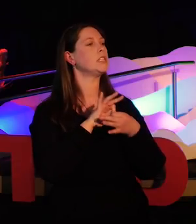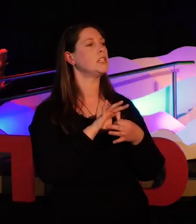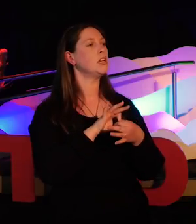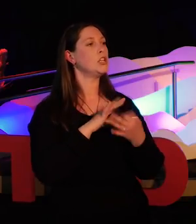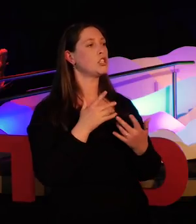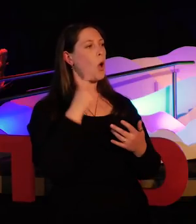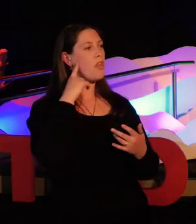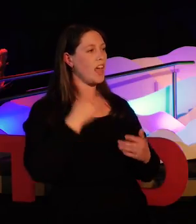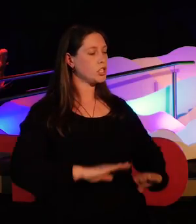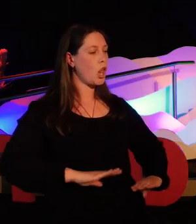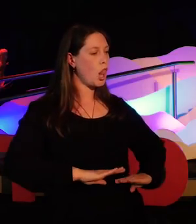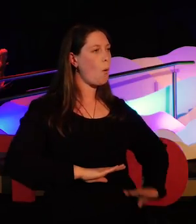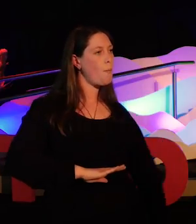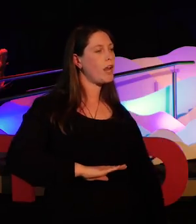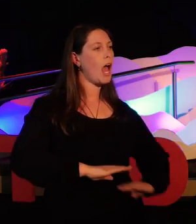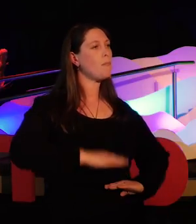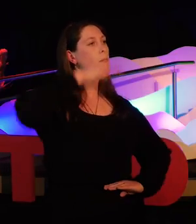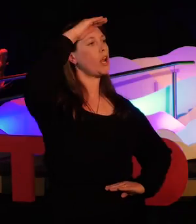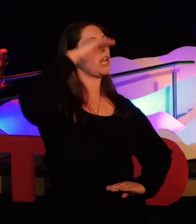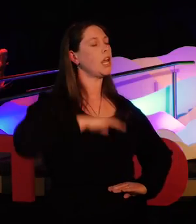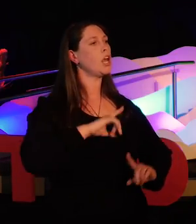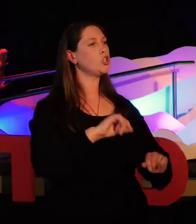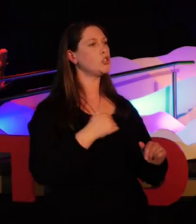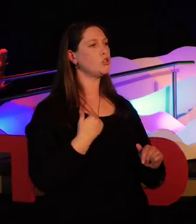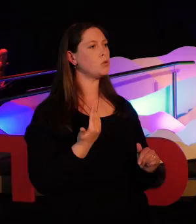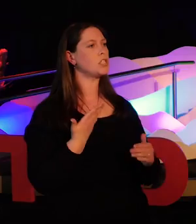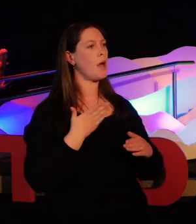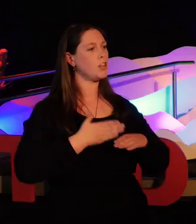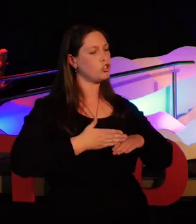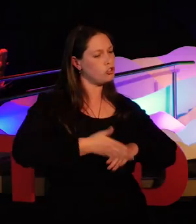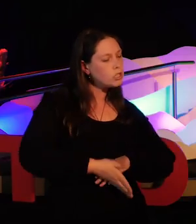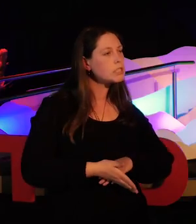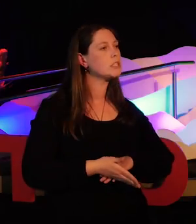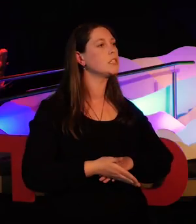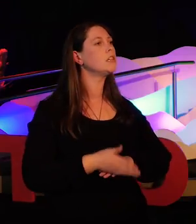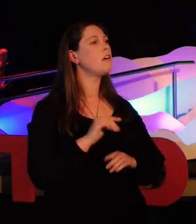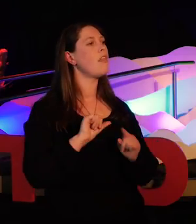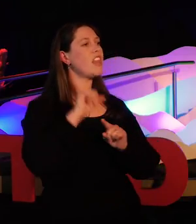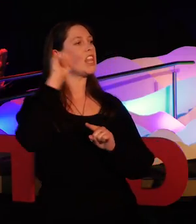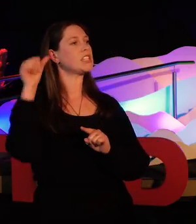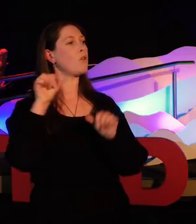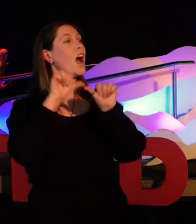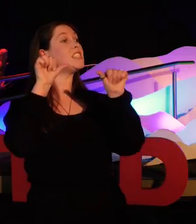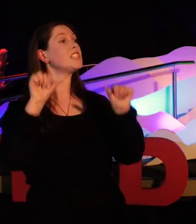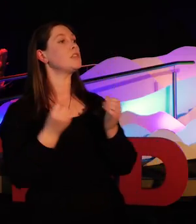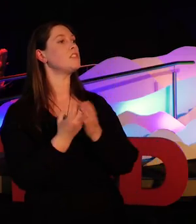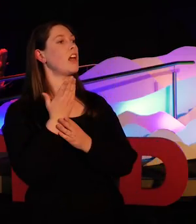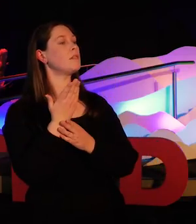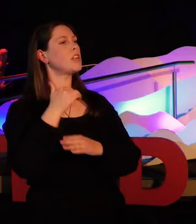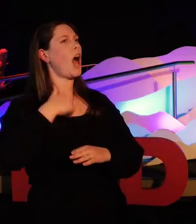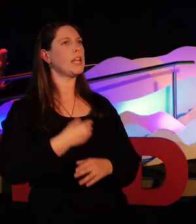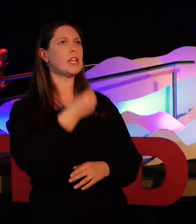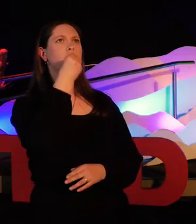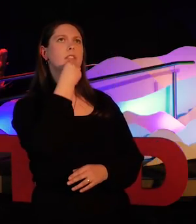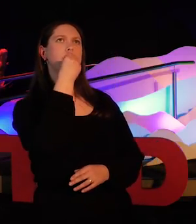out, oh yeah, I know that's lower body and this is upper body, and then I do some endurance. And the next level, there's a system starting to develop. They're thinking about, oh, I